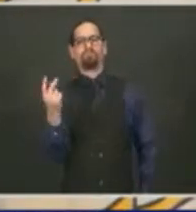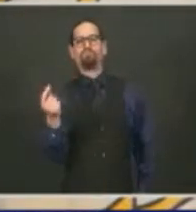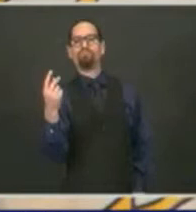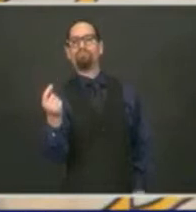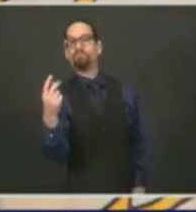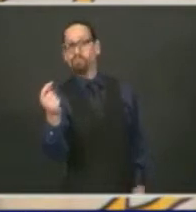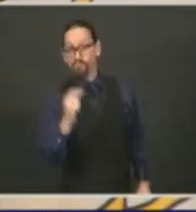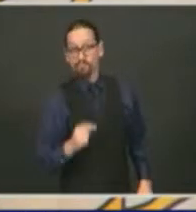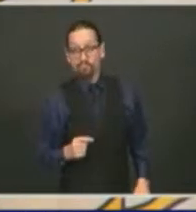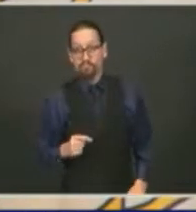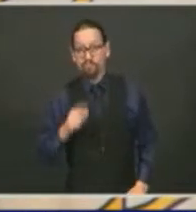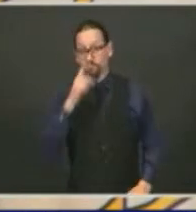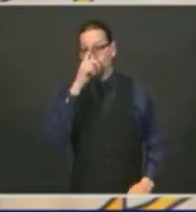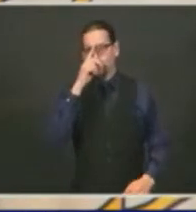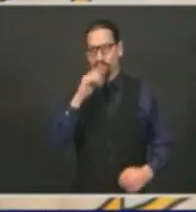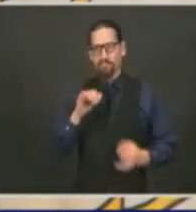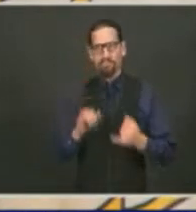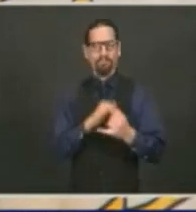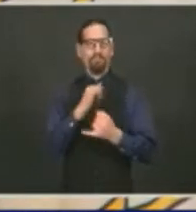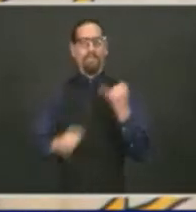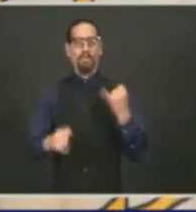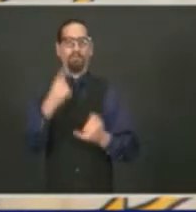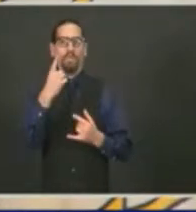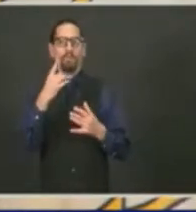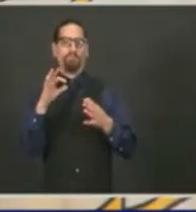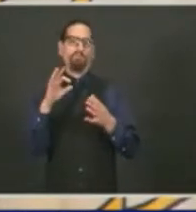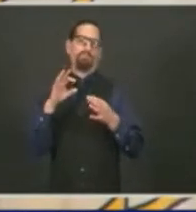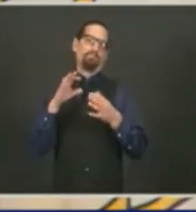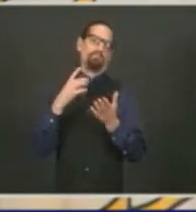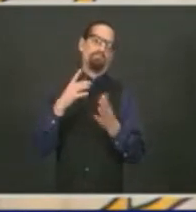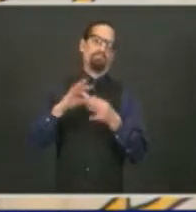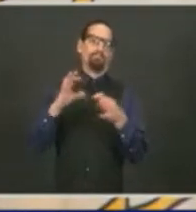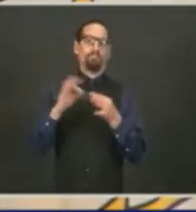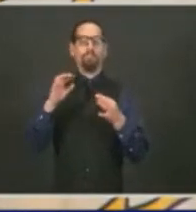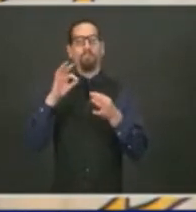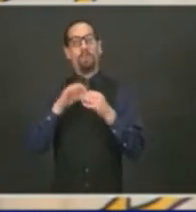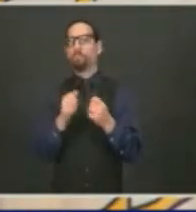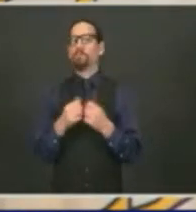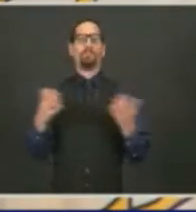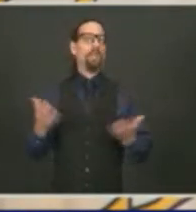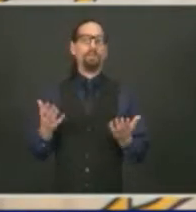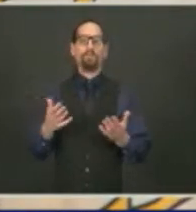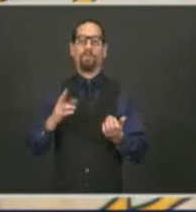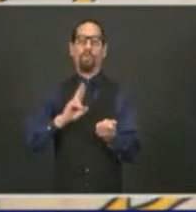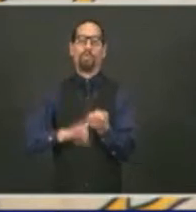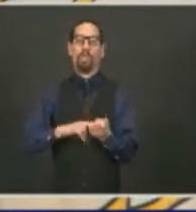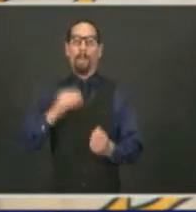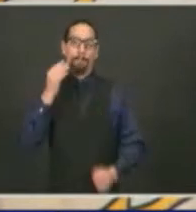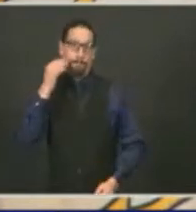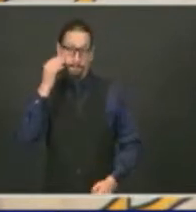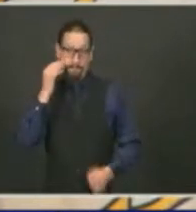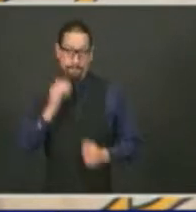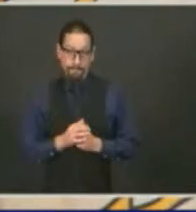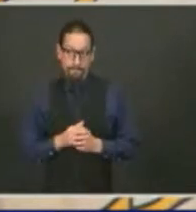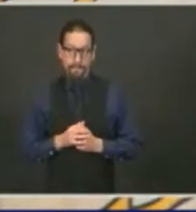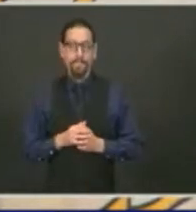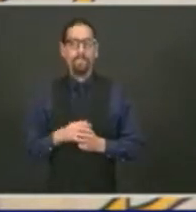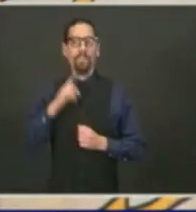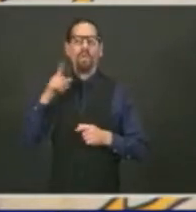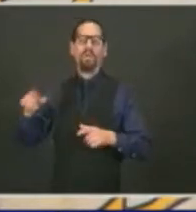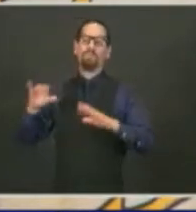Finally, one more announcement today relates to nursing homes, another group that has been hardest